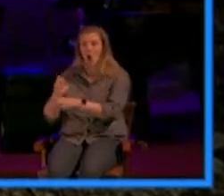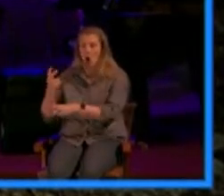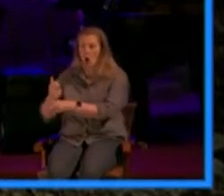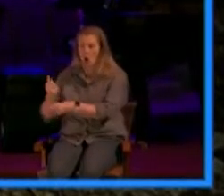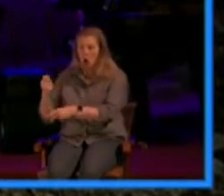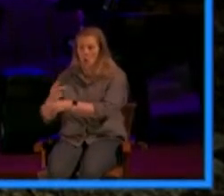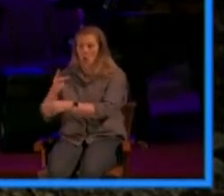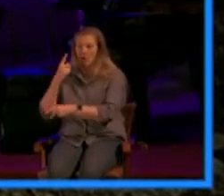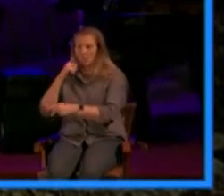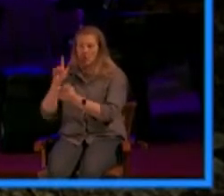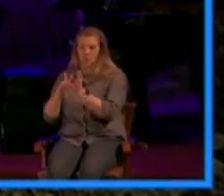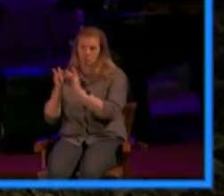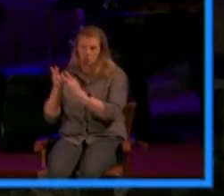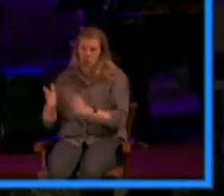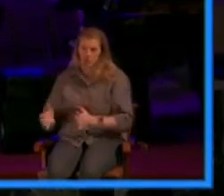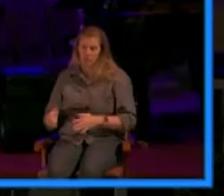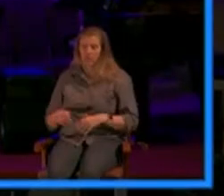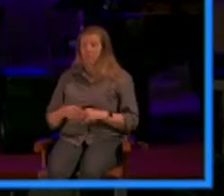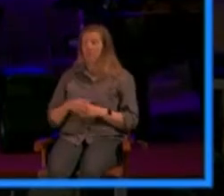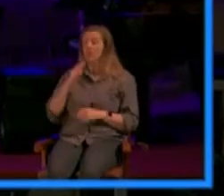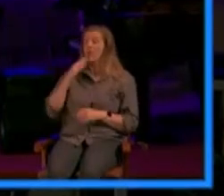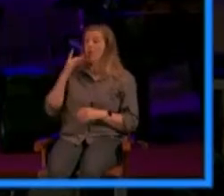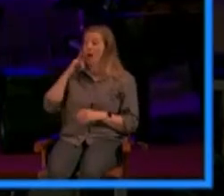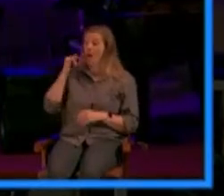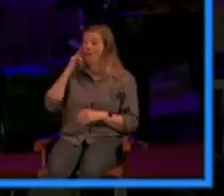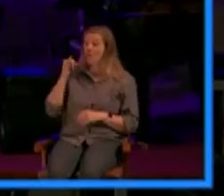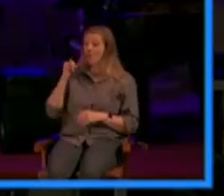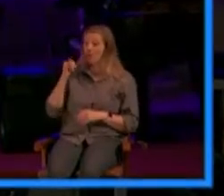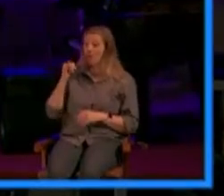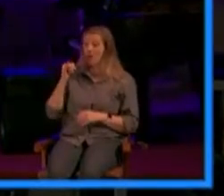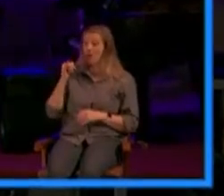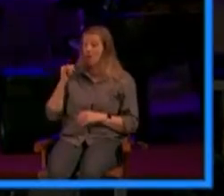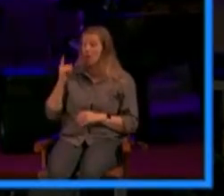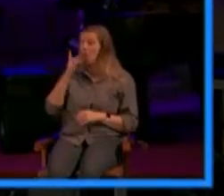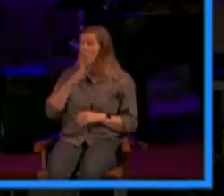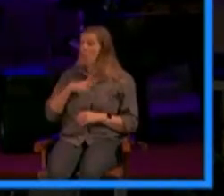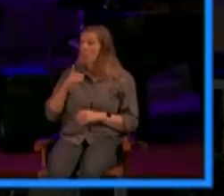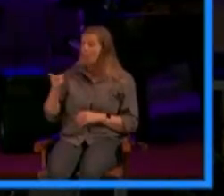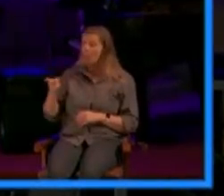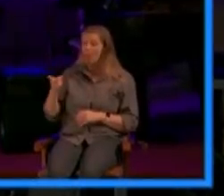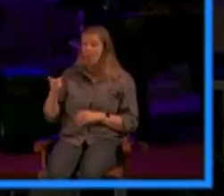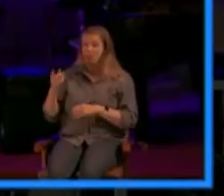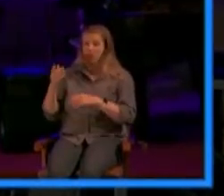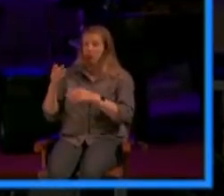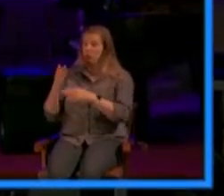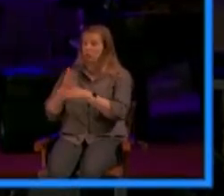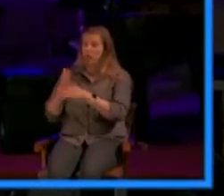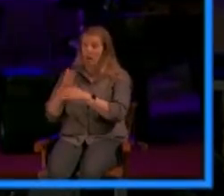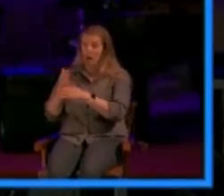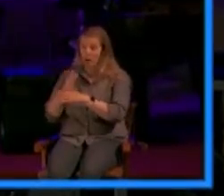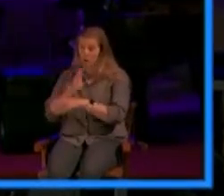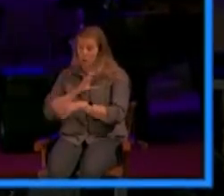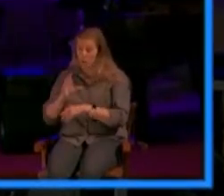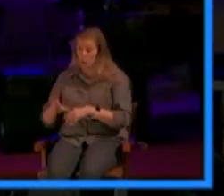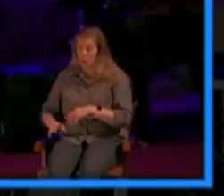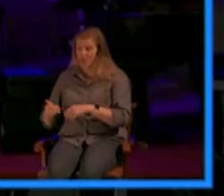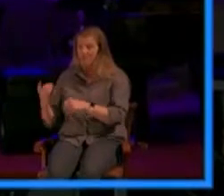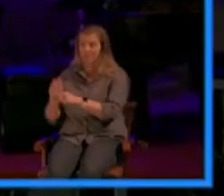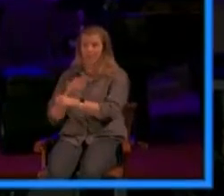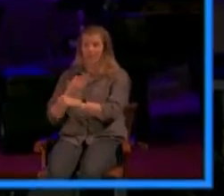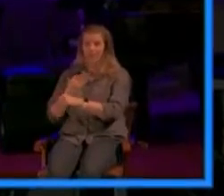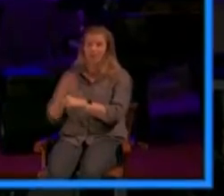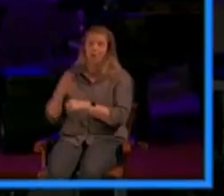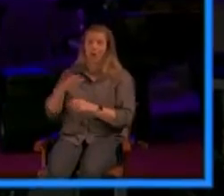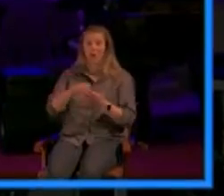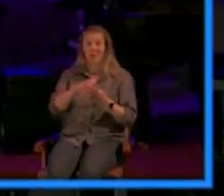intern in California who lost her job because she dared to share Christ. I mentioned, you know, the cake bakers and the florists